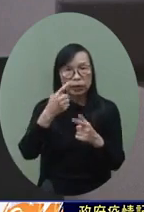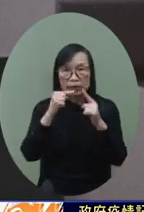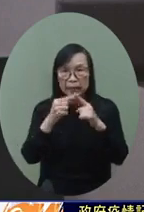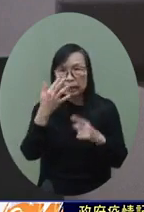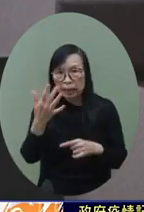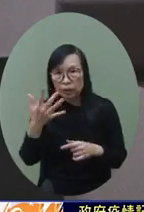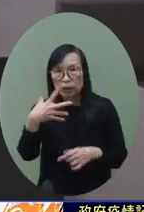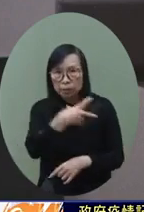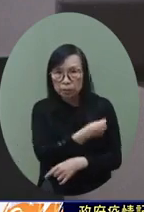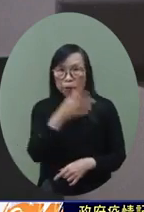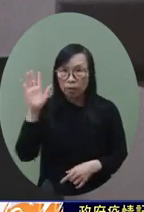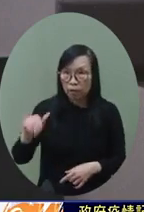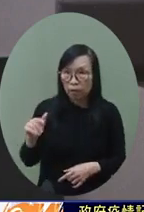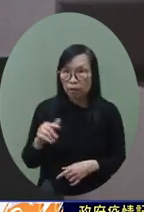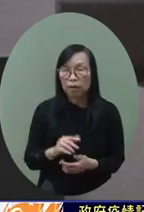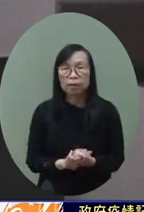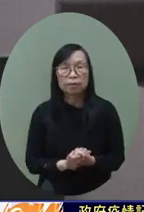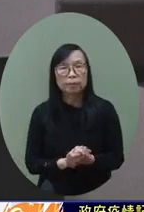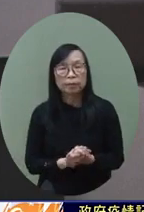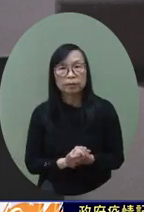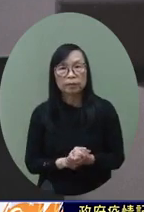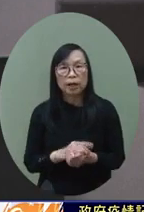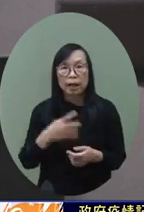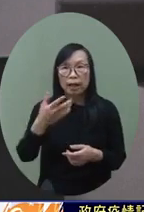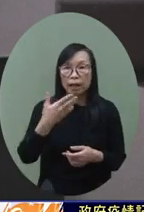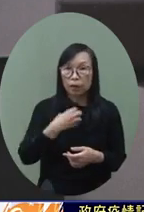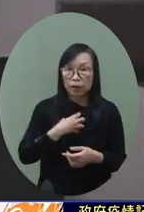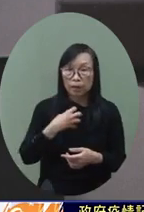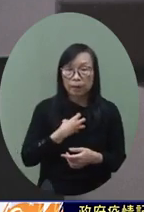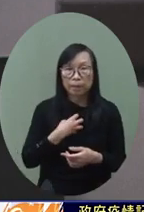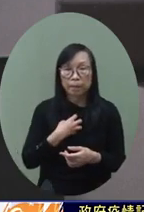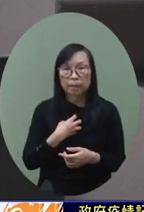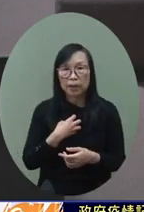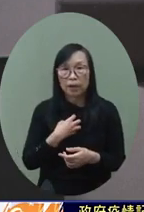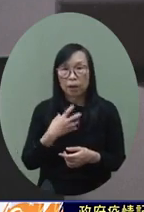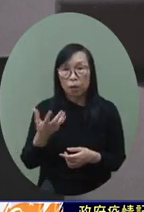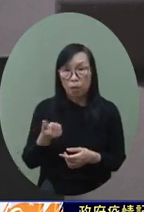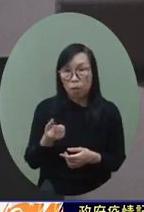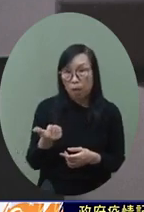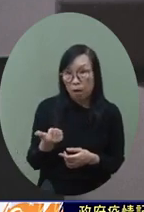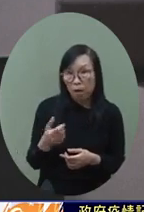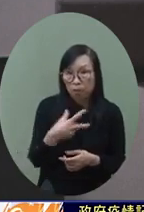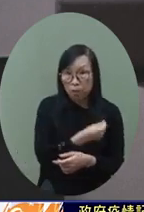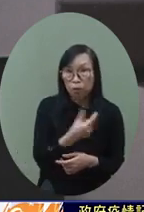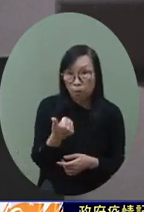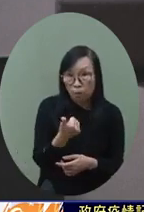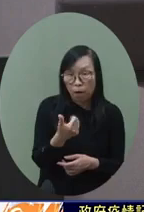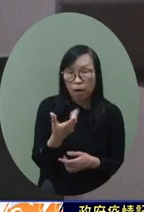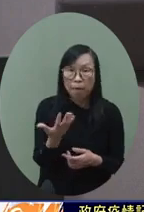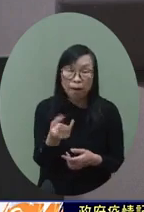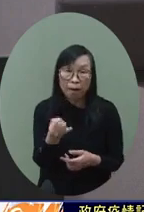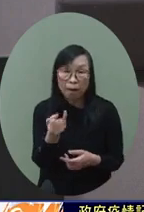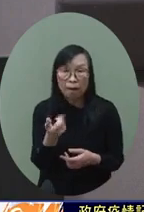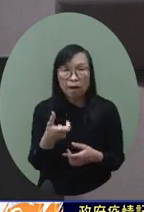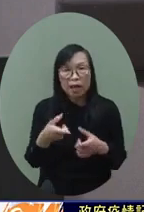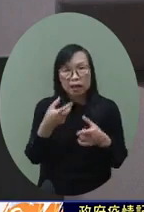towards an efficient vaccination progress as the public may not have 100% confidence towards the vaccine's